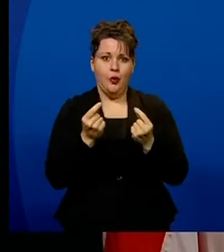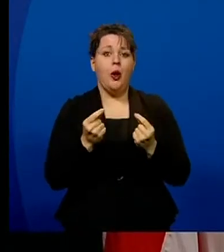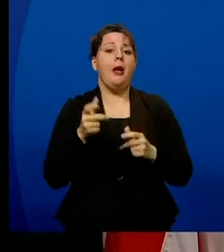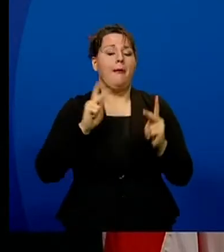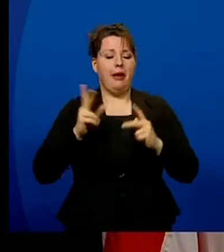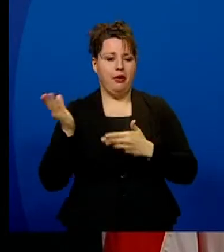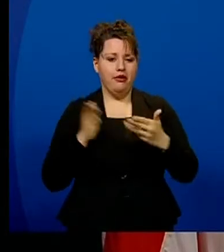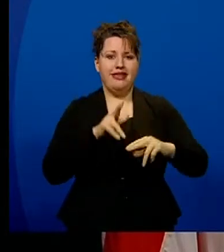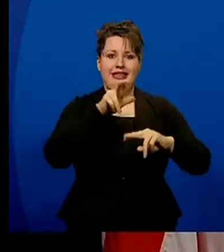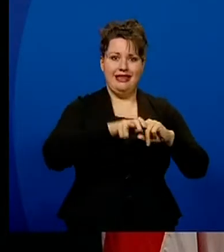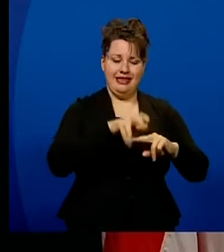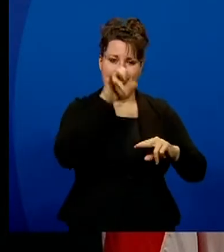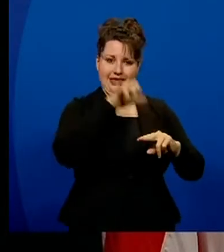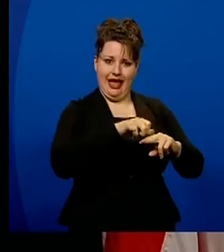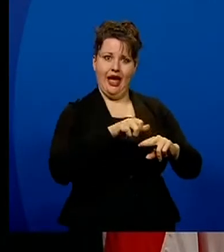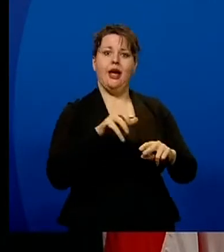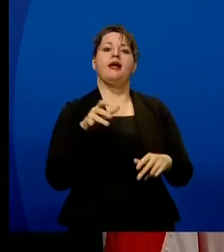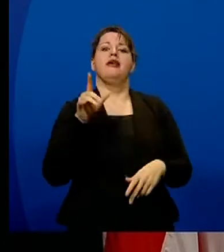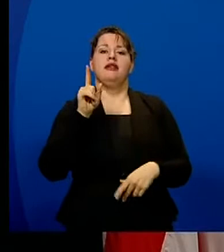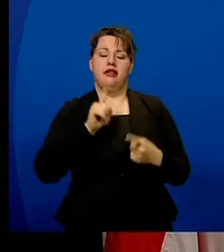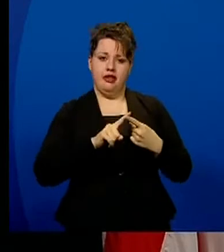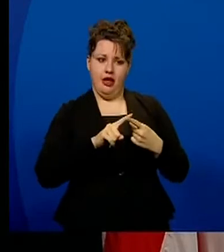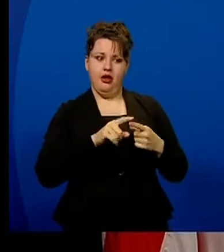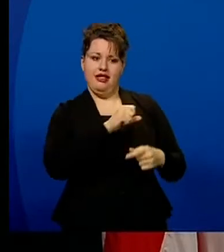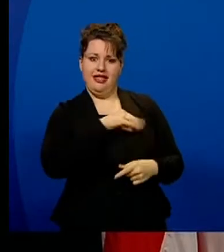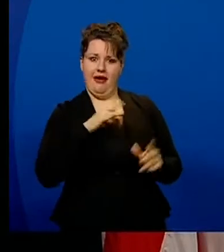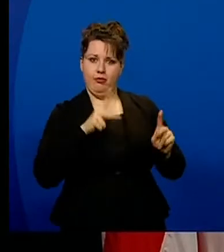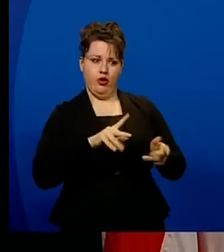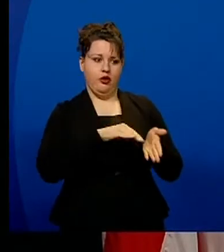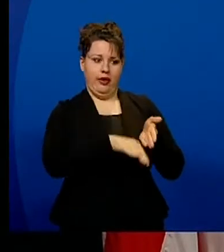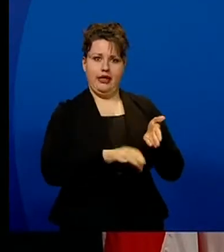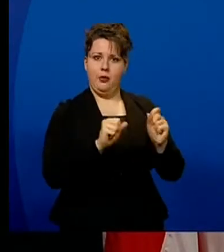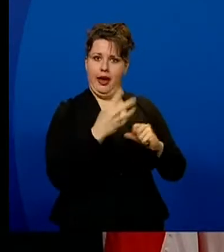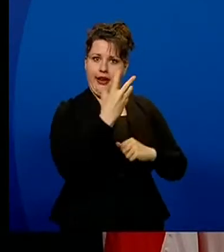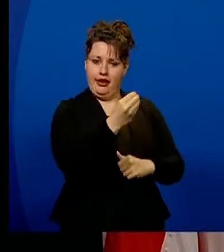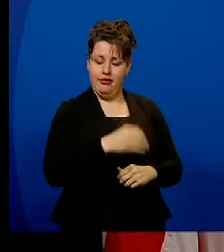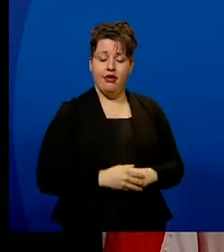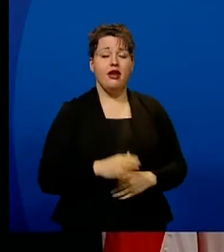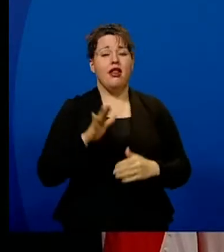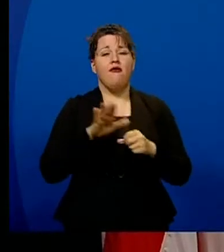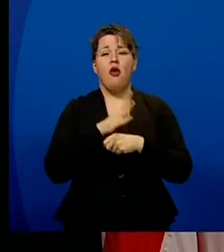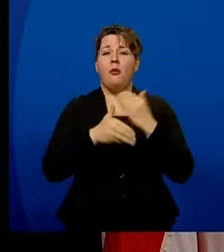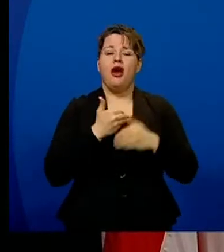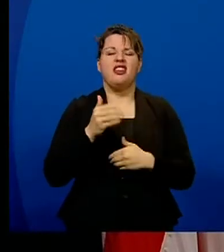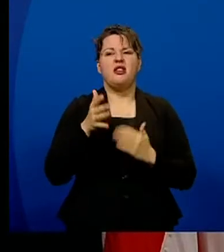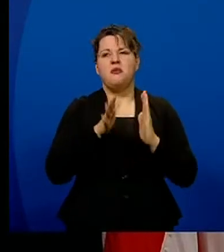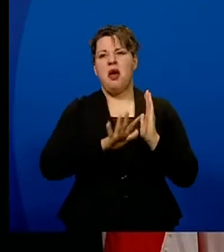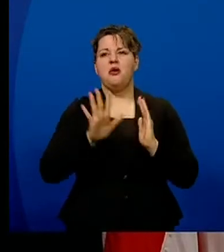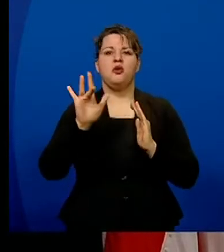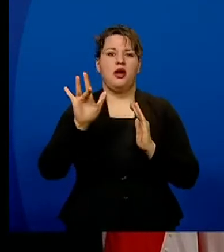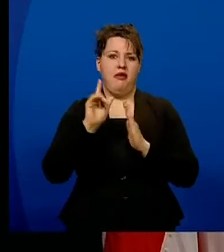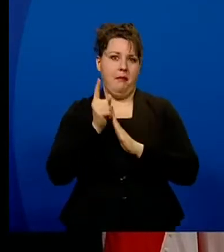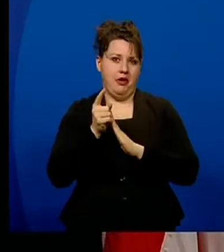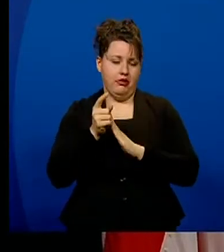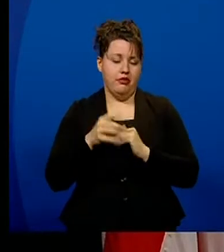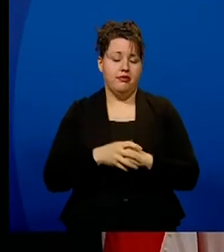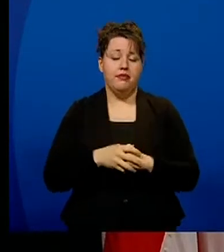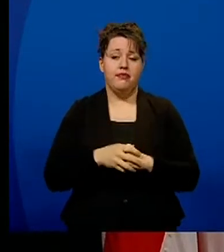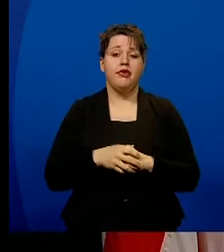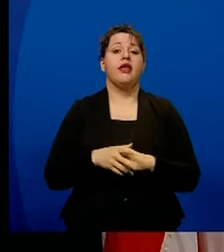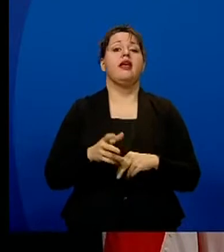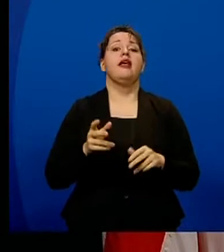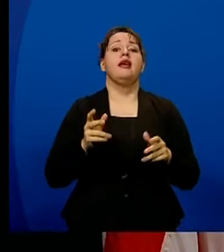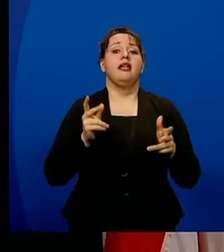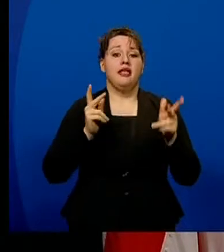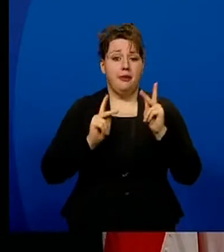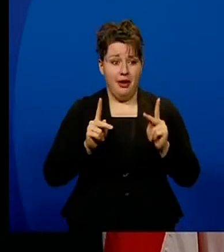seated until the public health staff person releases them. The entire process takes approximately 25 minutes. While the people on the